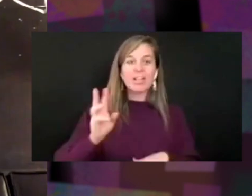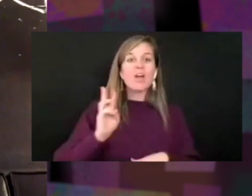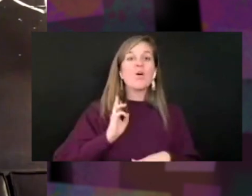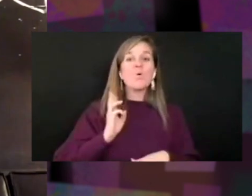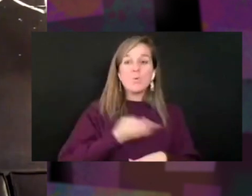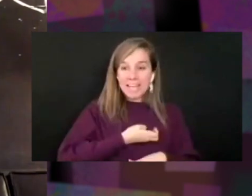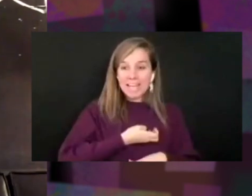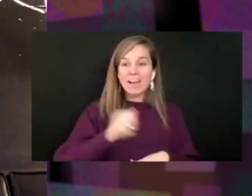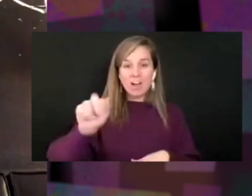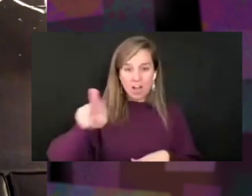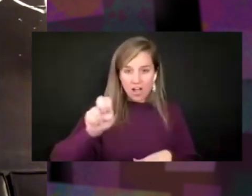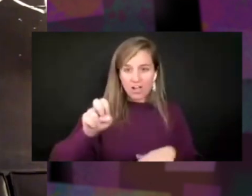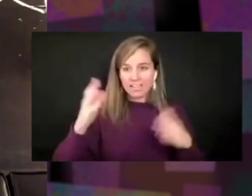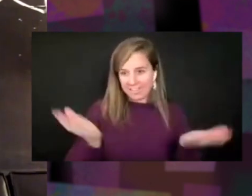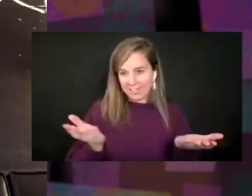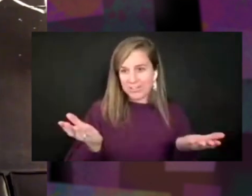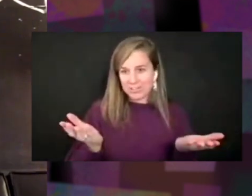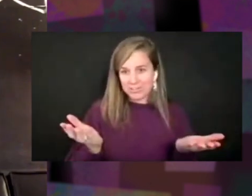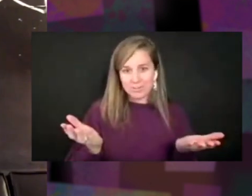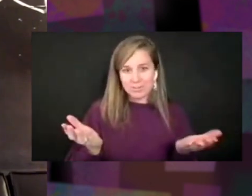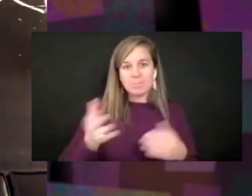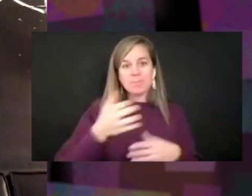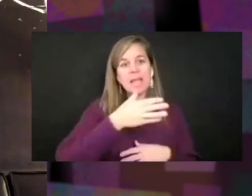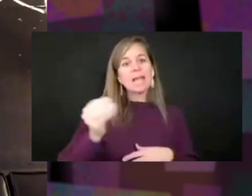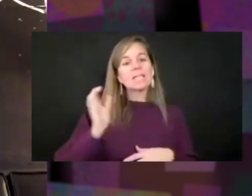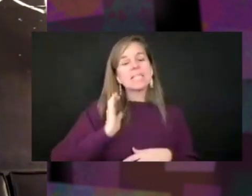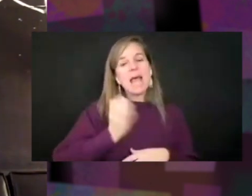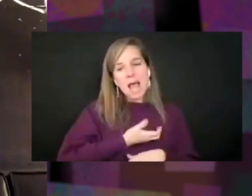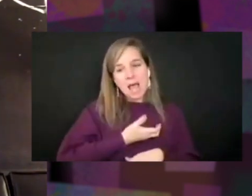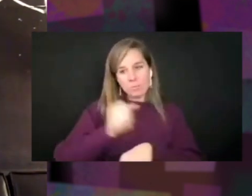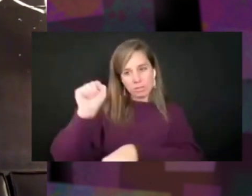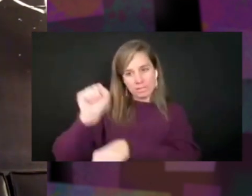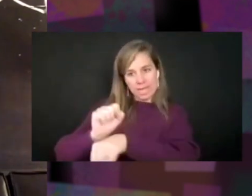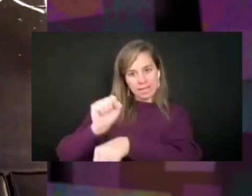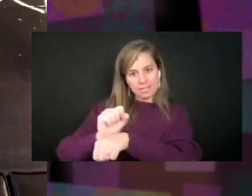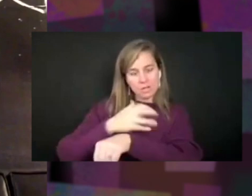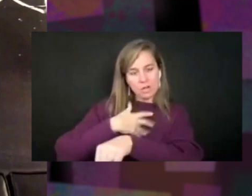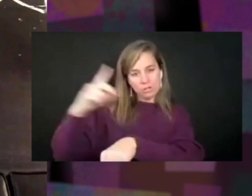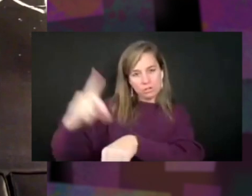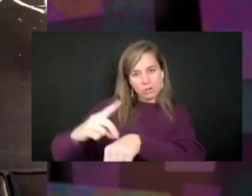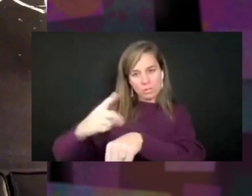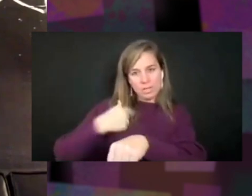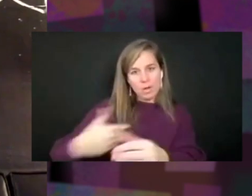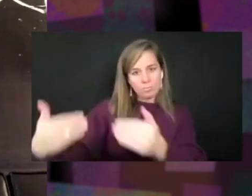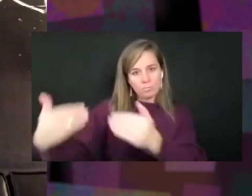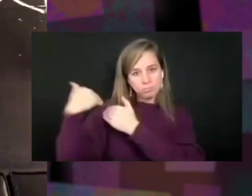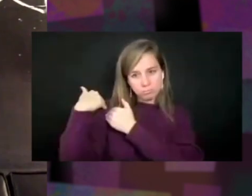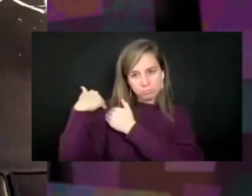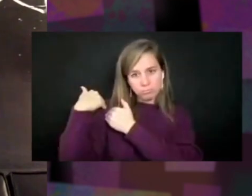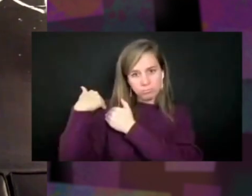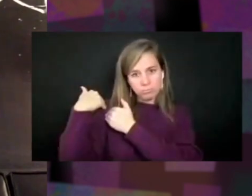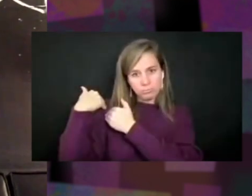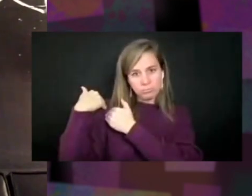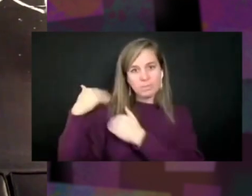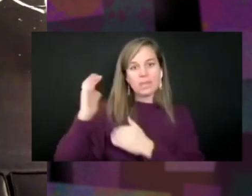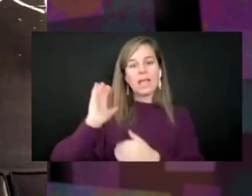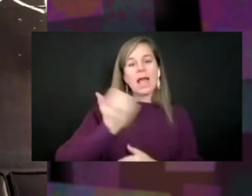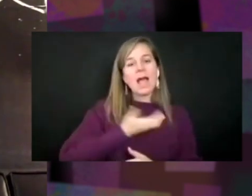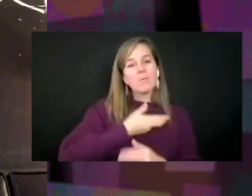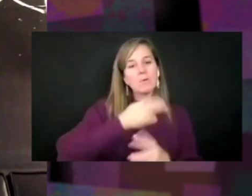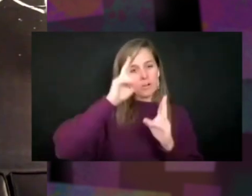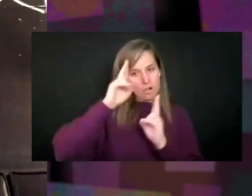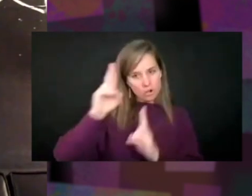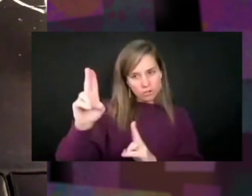here. And it is our task, our challenge, our honor